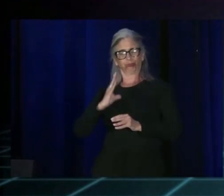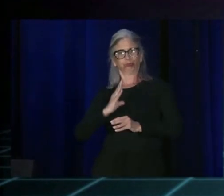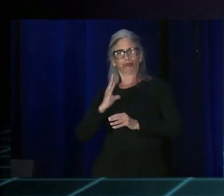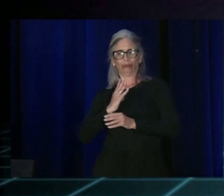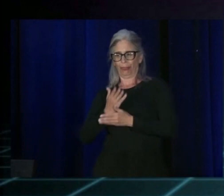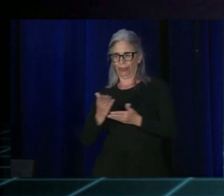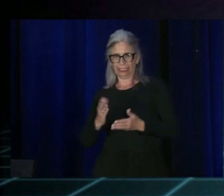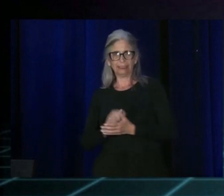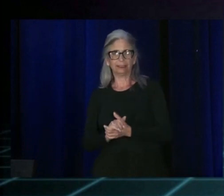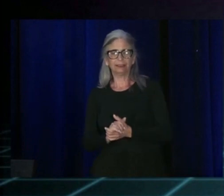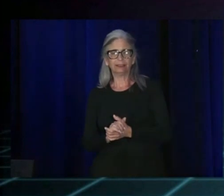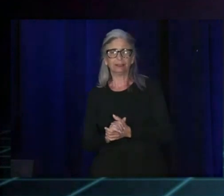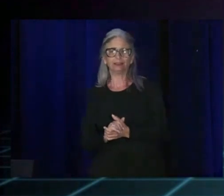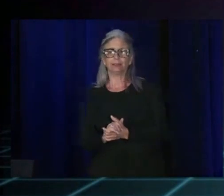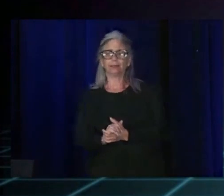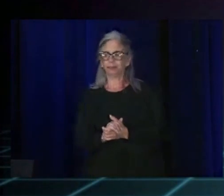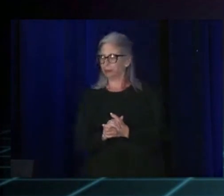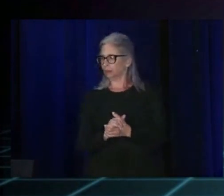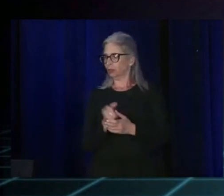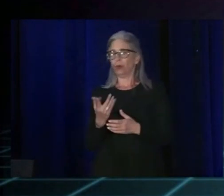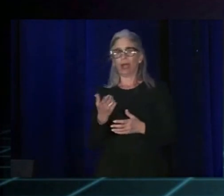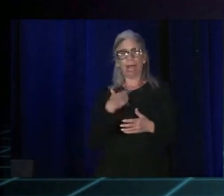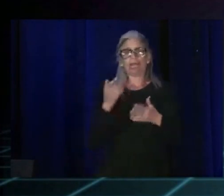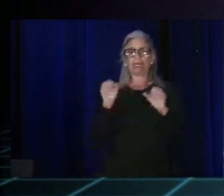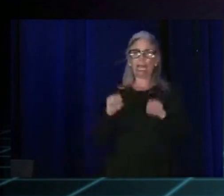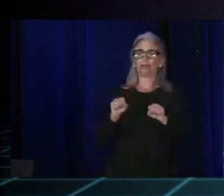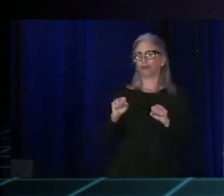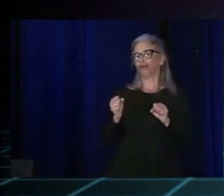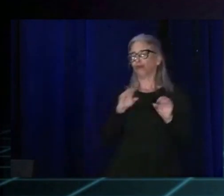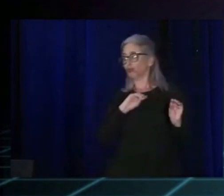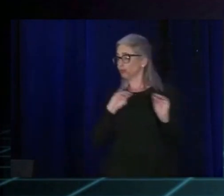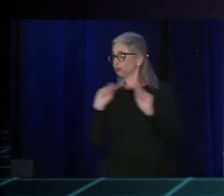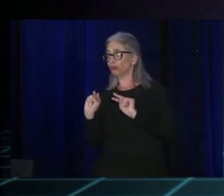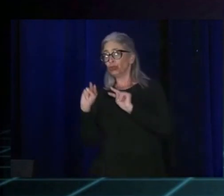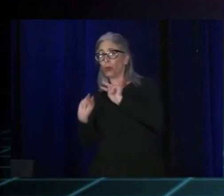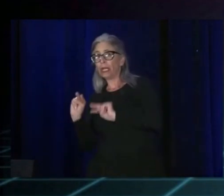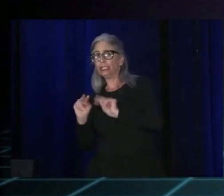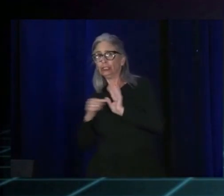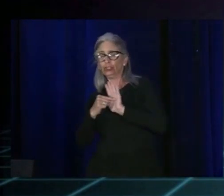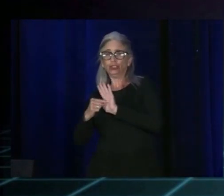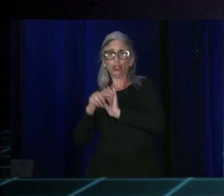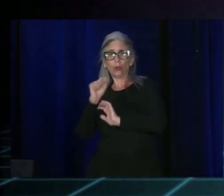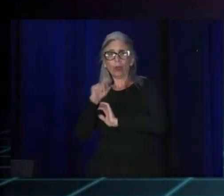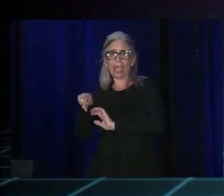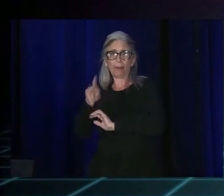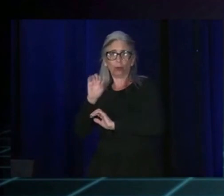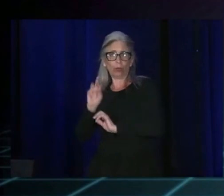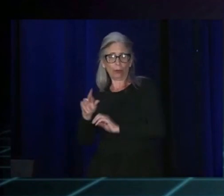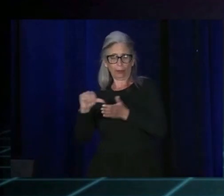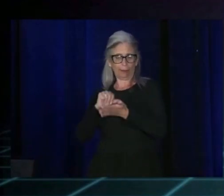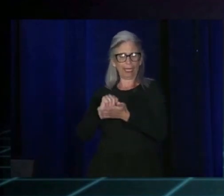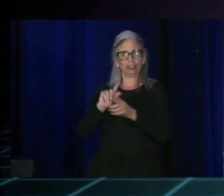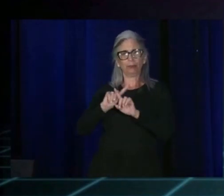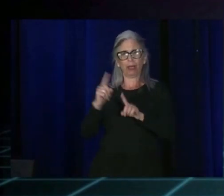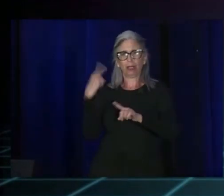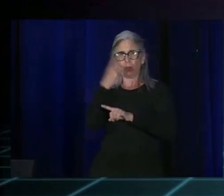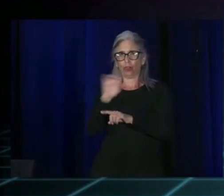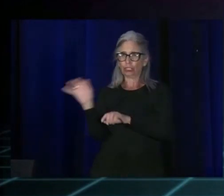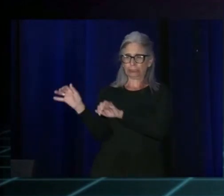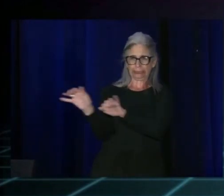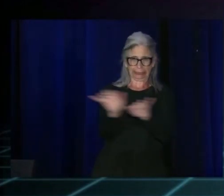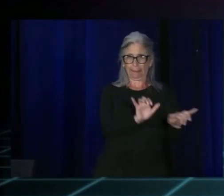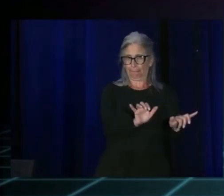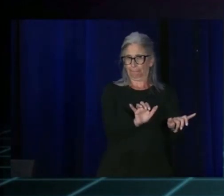things there. So I could go in and show the app router page, but it's going to look very